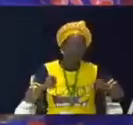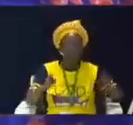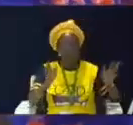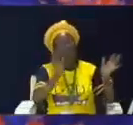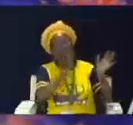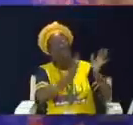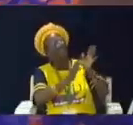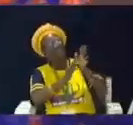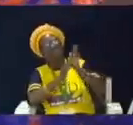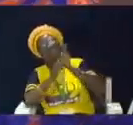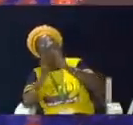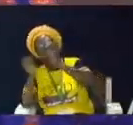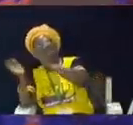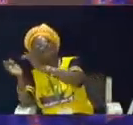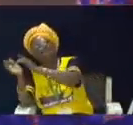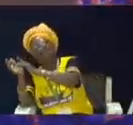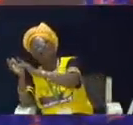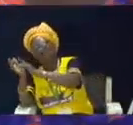reign.